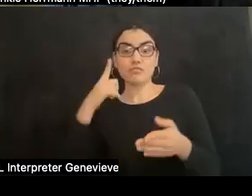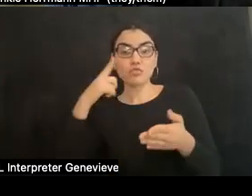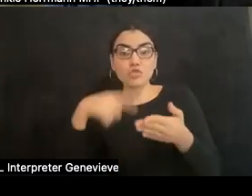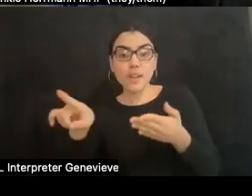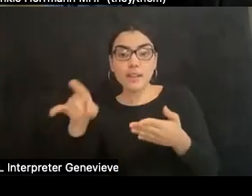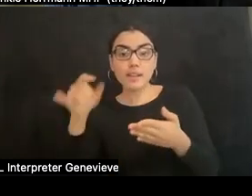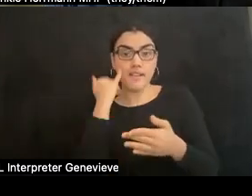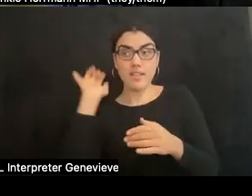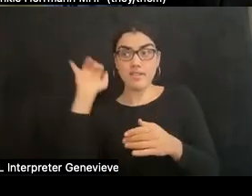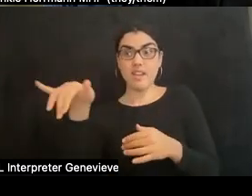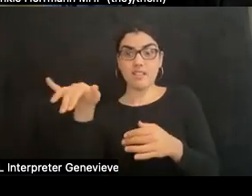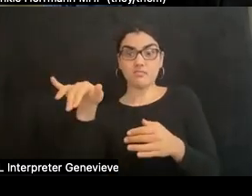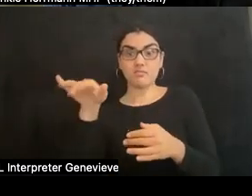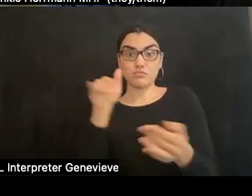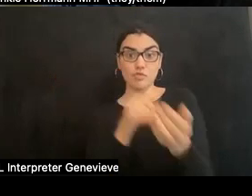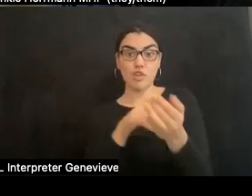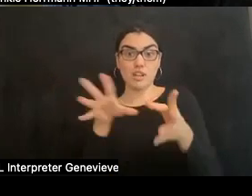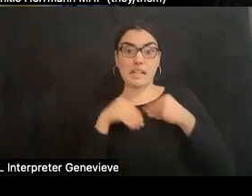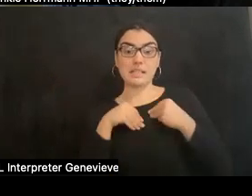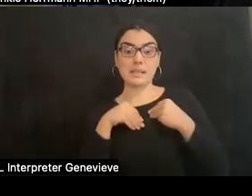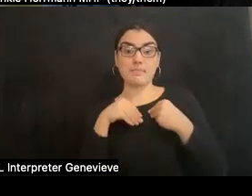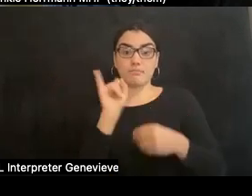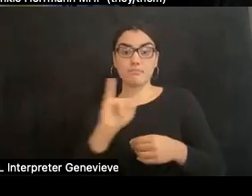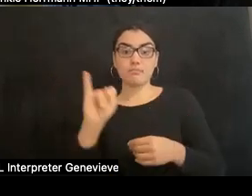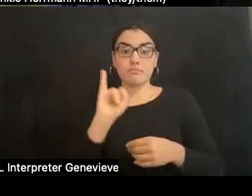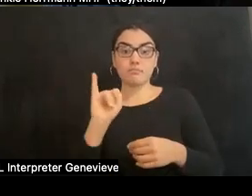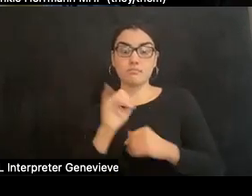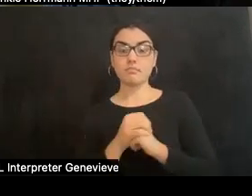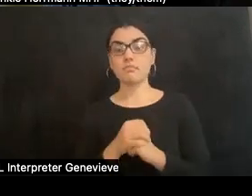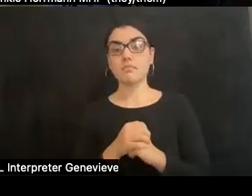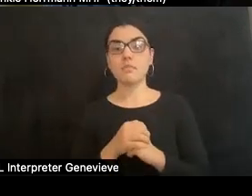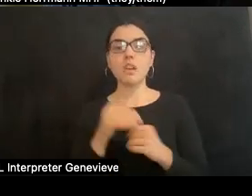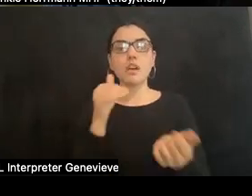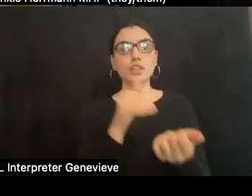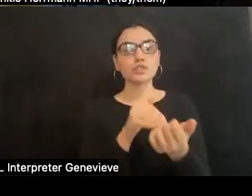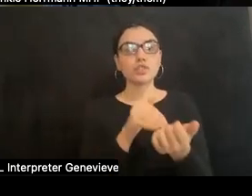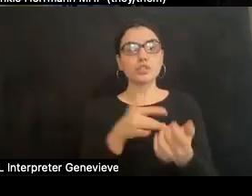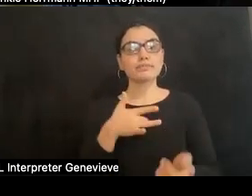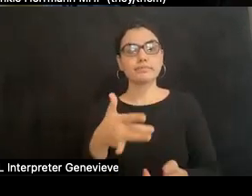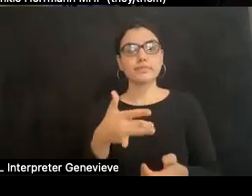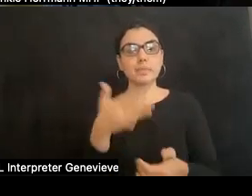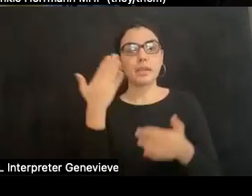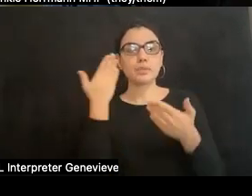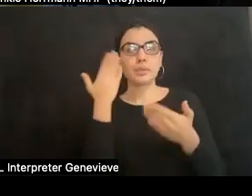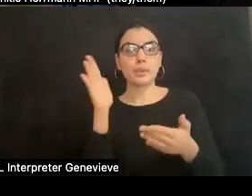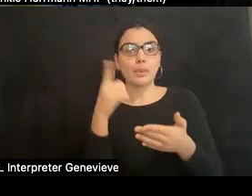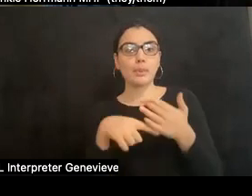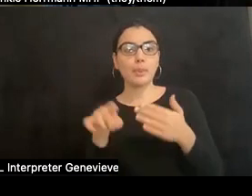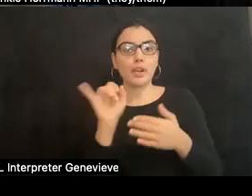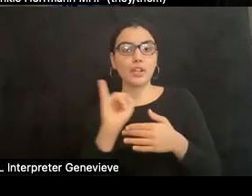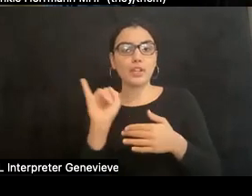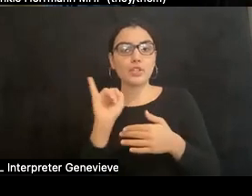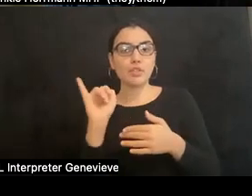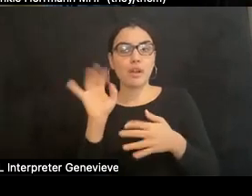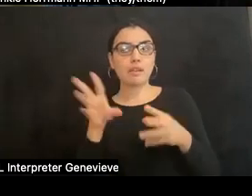that doctor takes your insurance. The doctor often themselves do not know what kind of insurance they accept. It's typically their